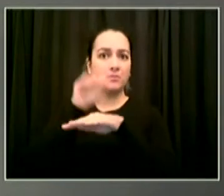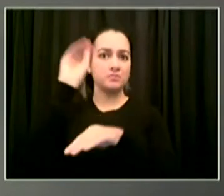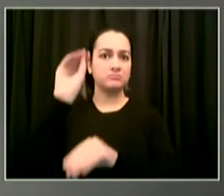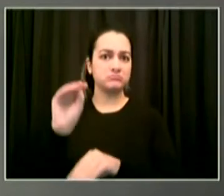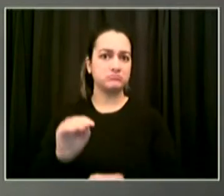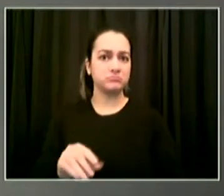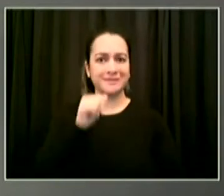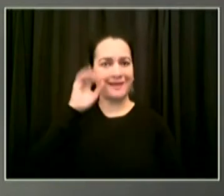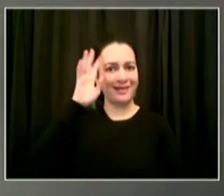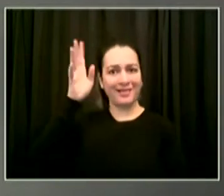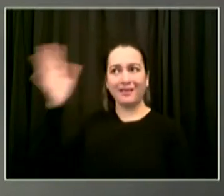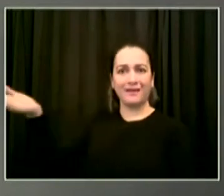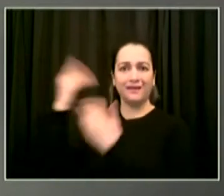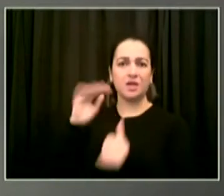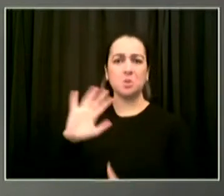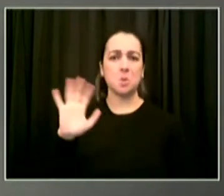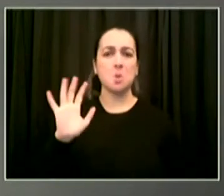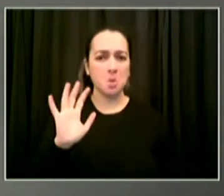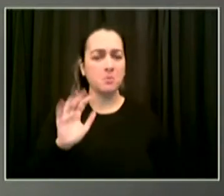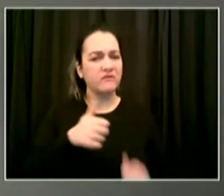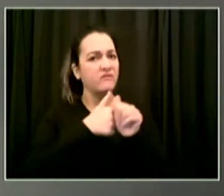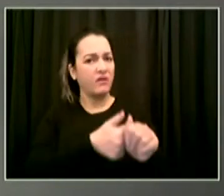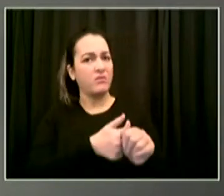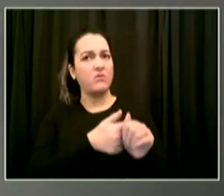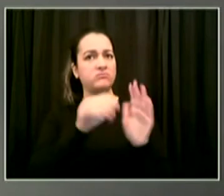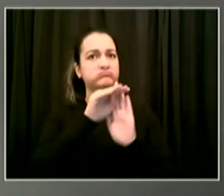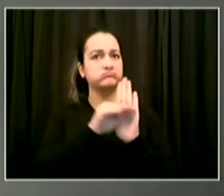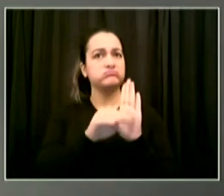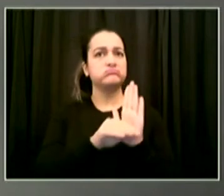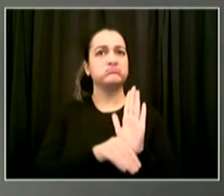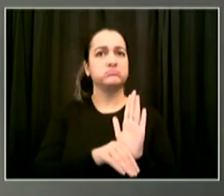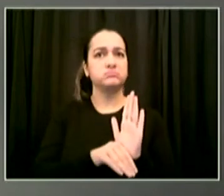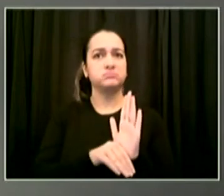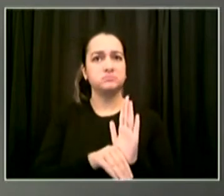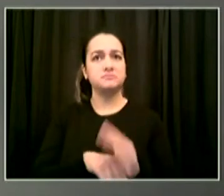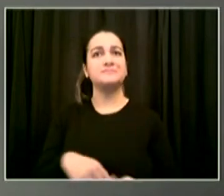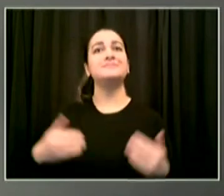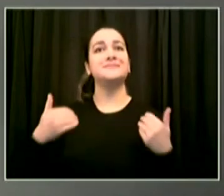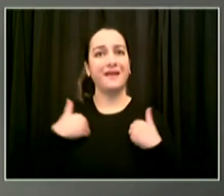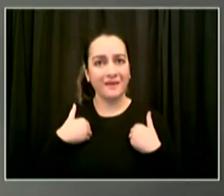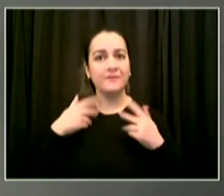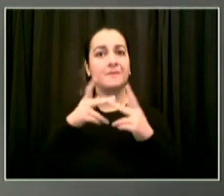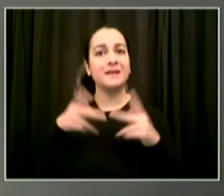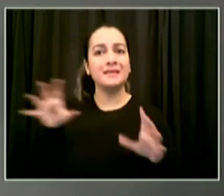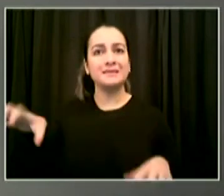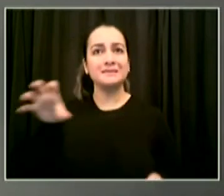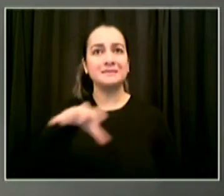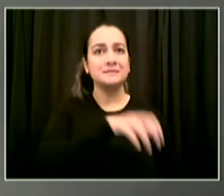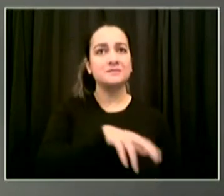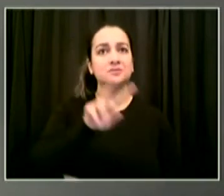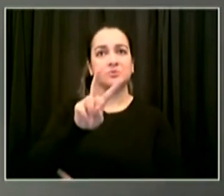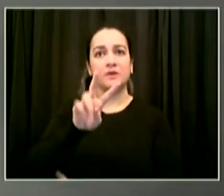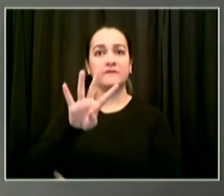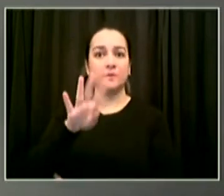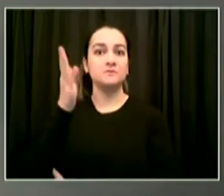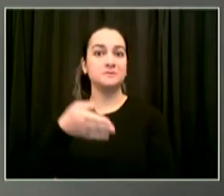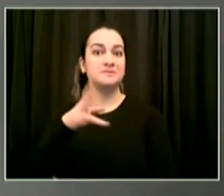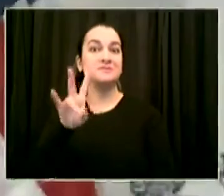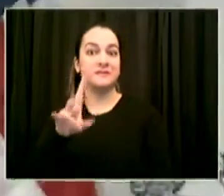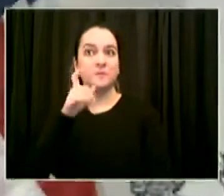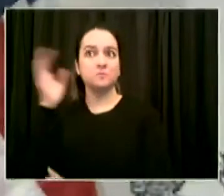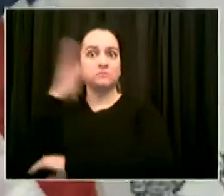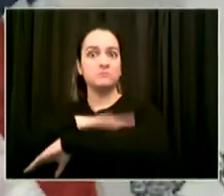keep running all of the time. And that's why it was such a great idea to do 24-hour centers. Thank you. Thank you.